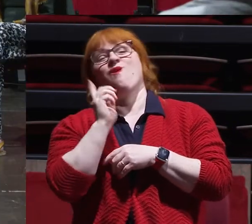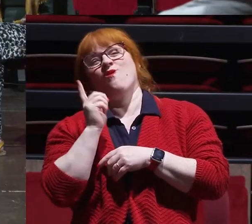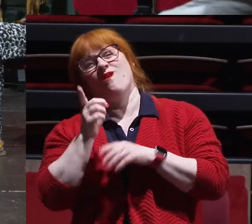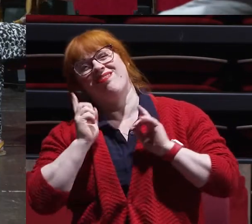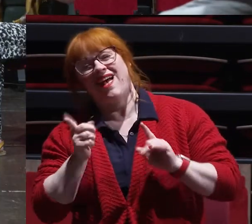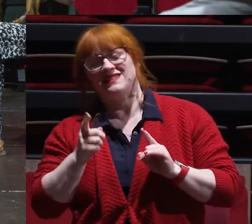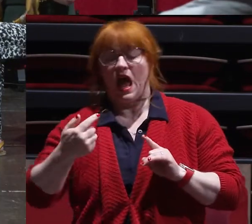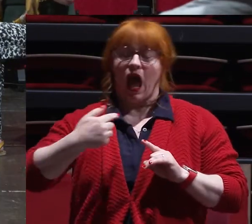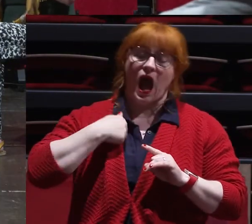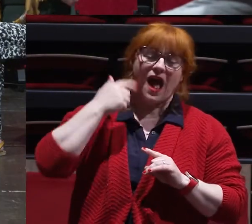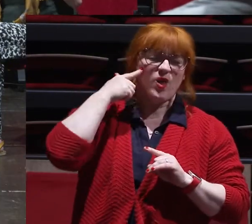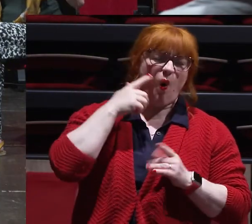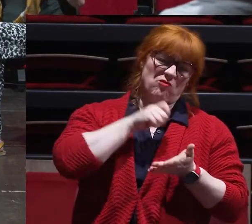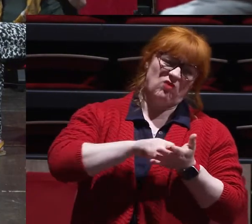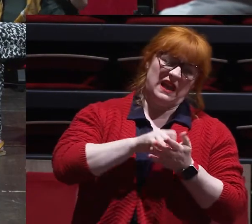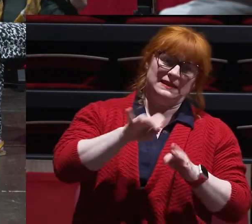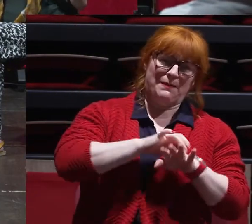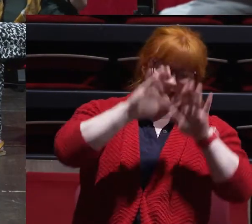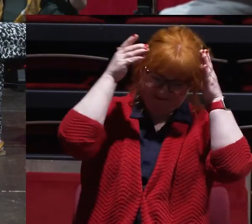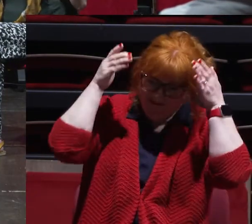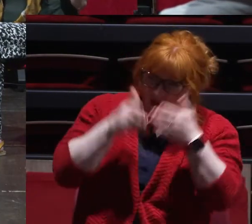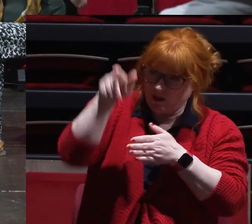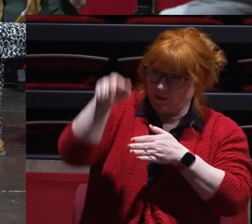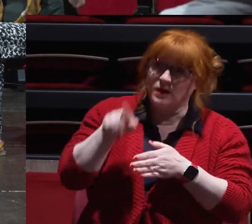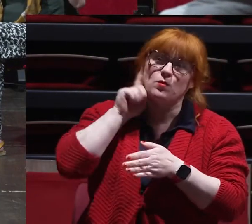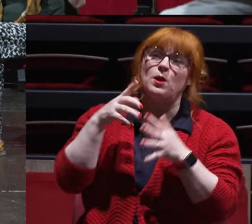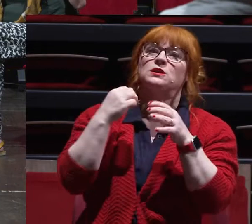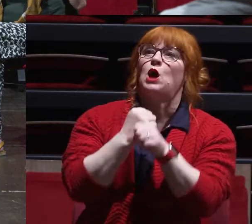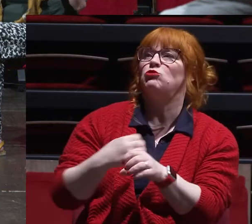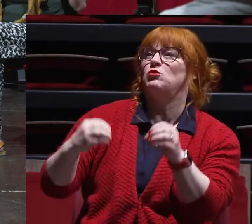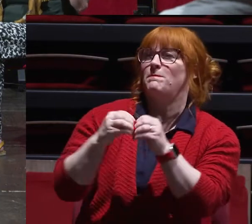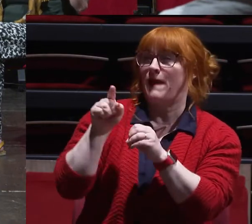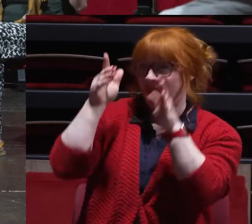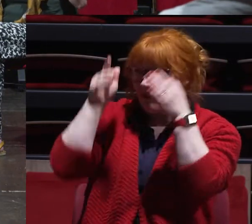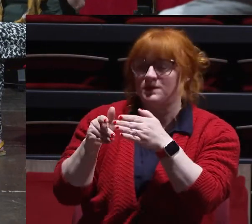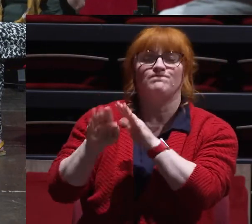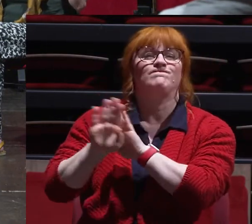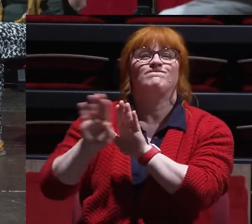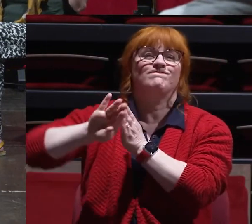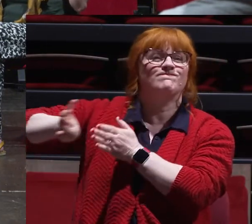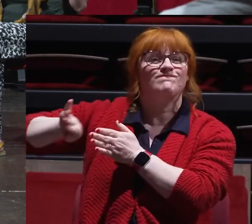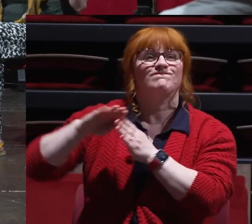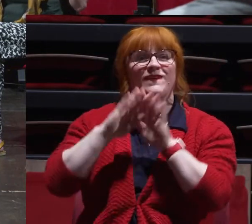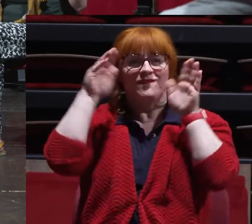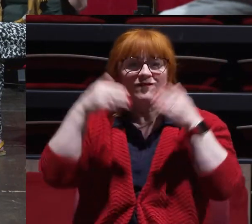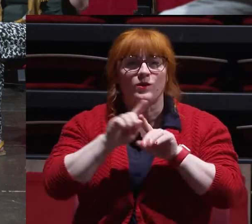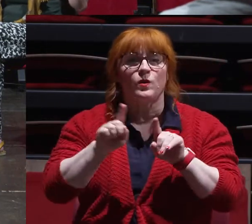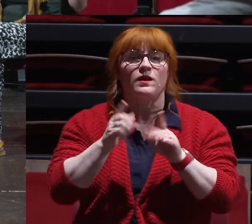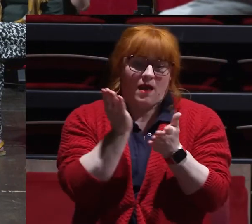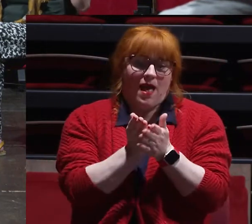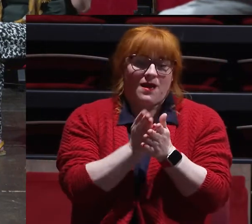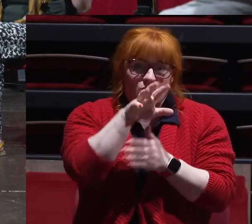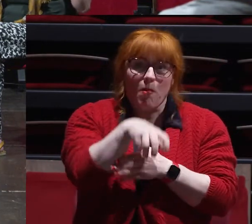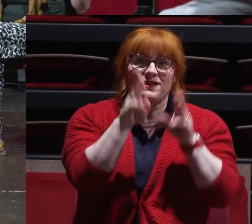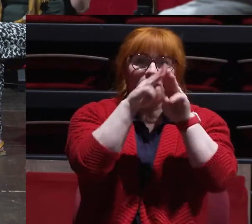that moment, because I just went, oh, here I've been thinking I'm writing a play about Gertrude Bell, but I'm not. I'm writing a play